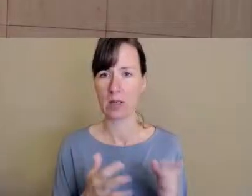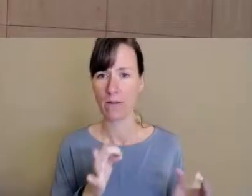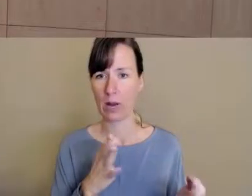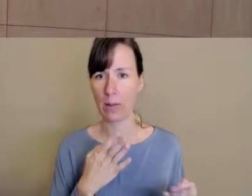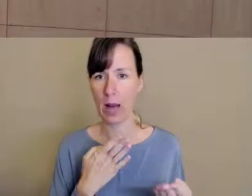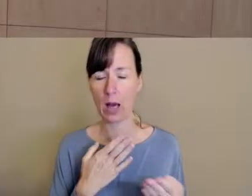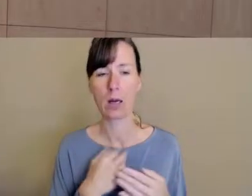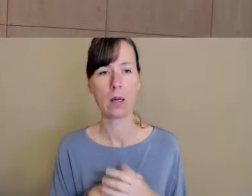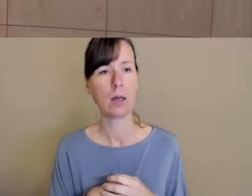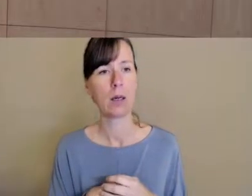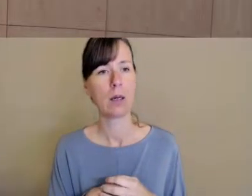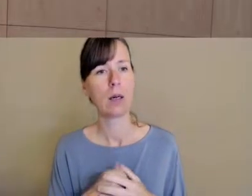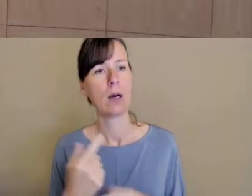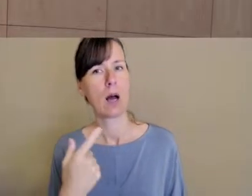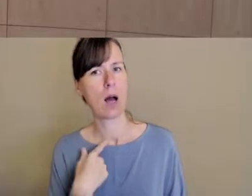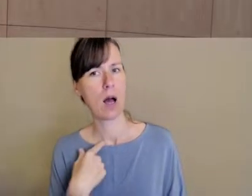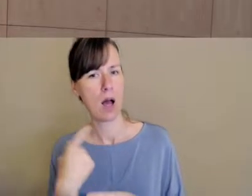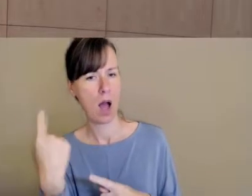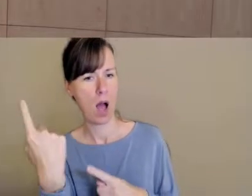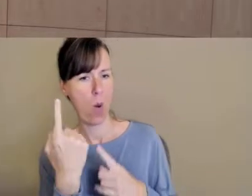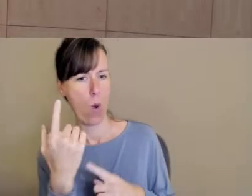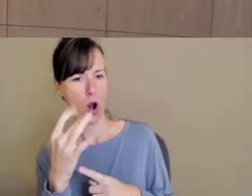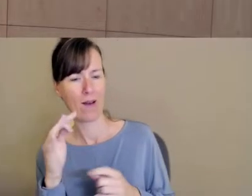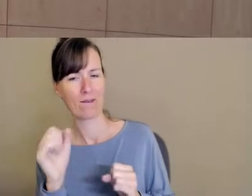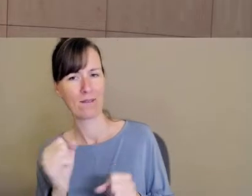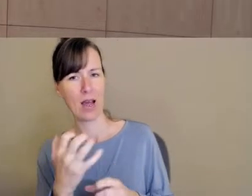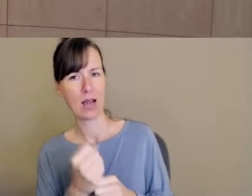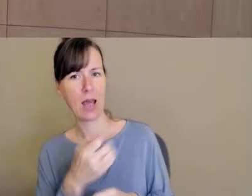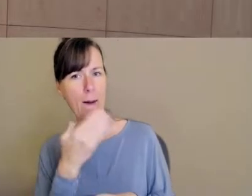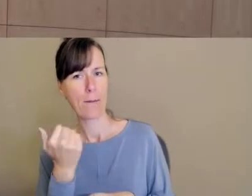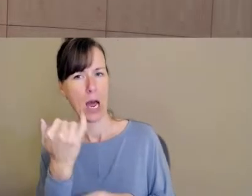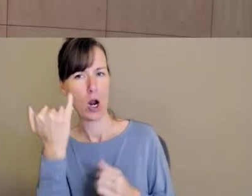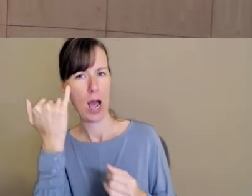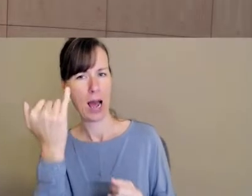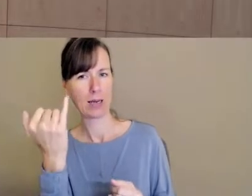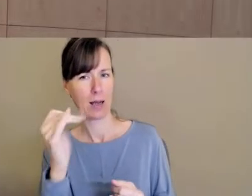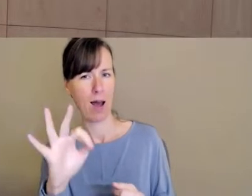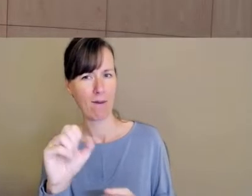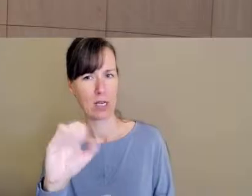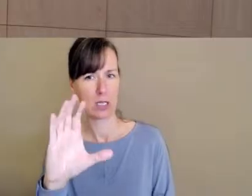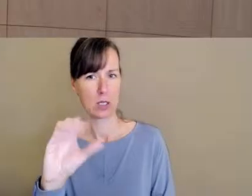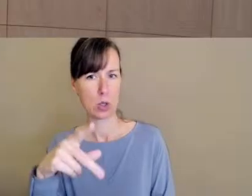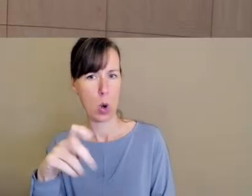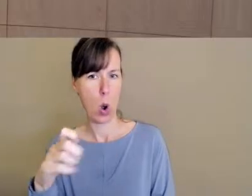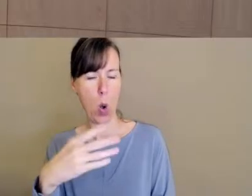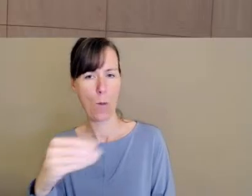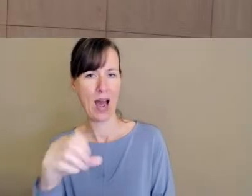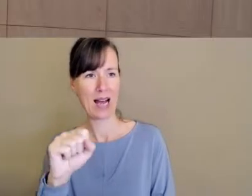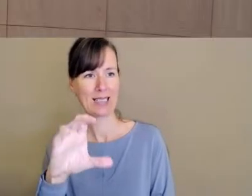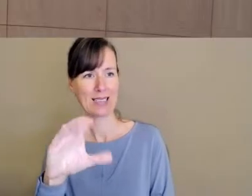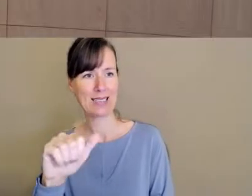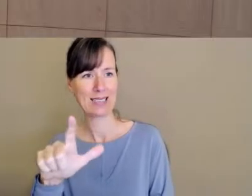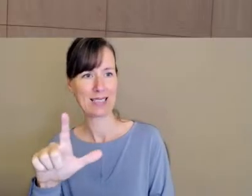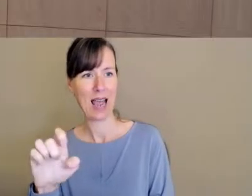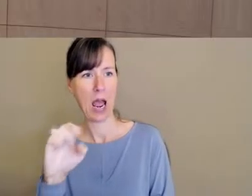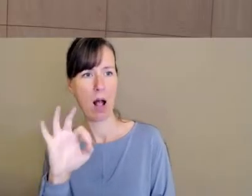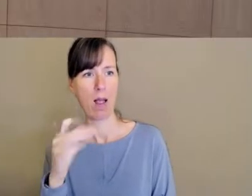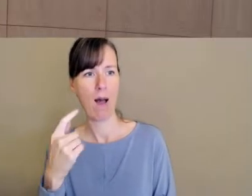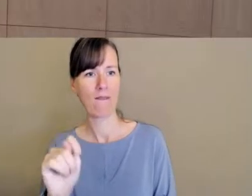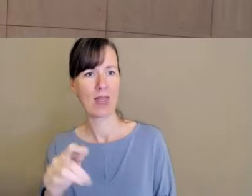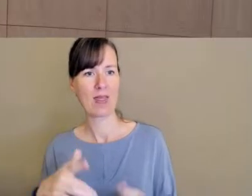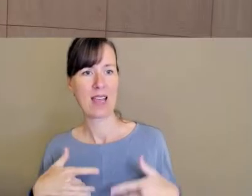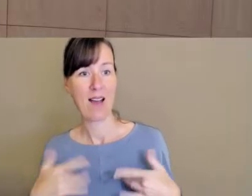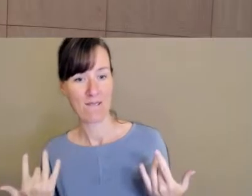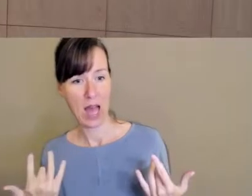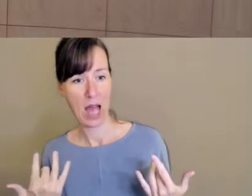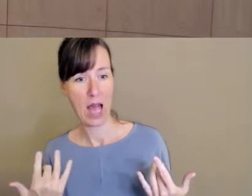wondering if we could get a better idea of the scope and scale of the event. You talked about having 4